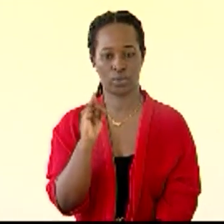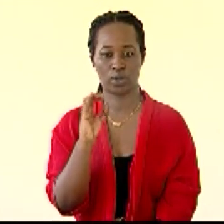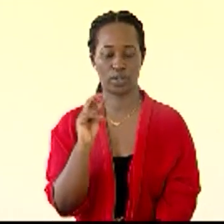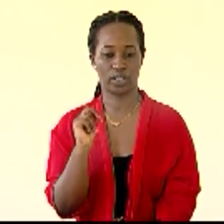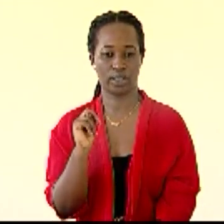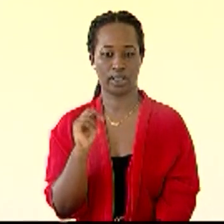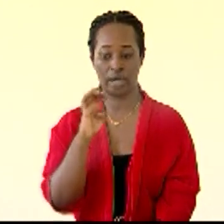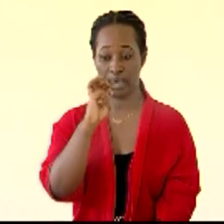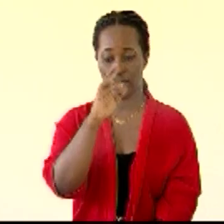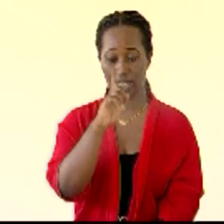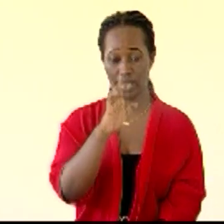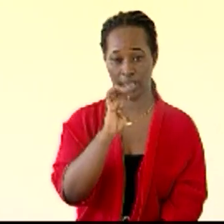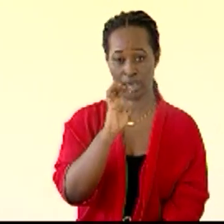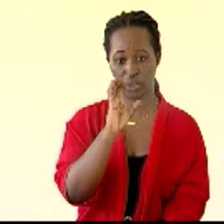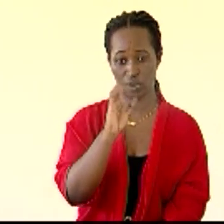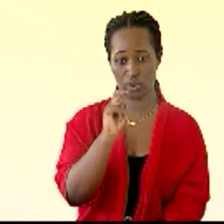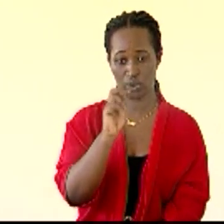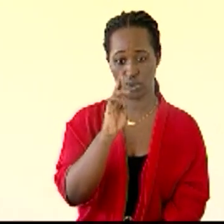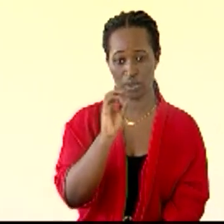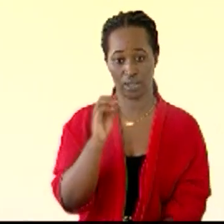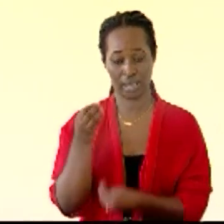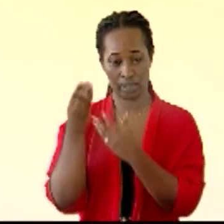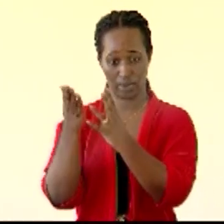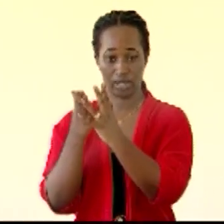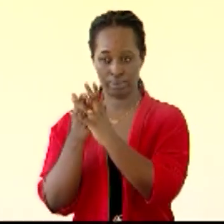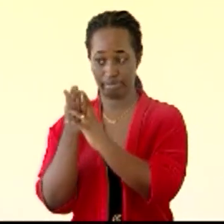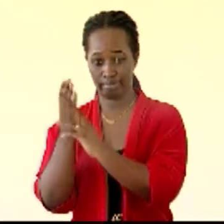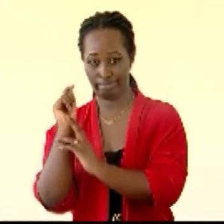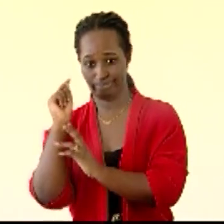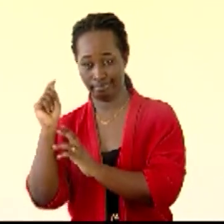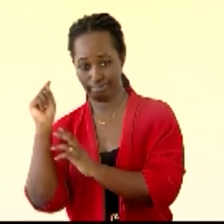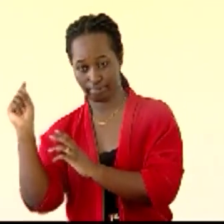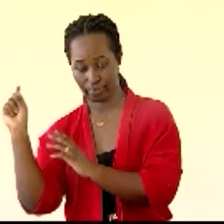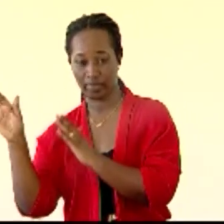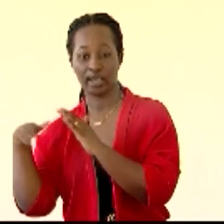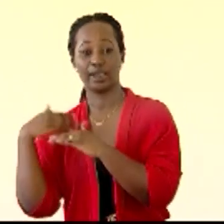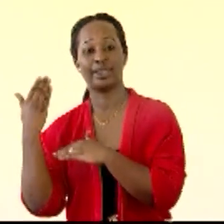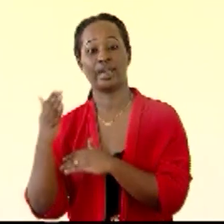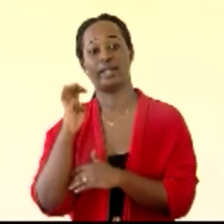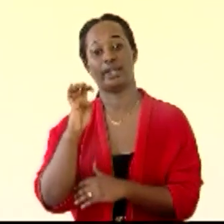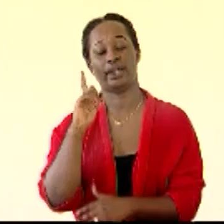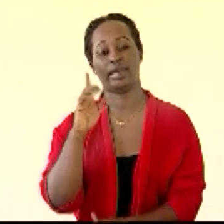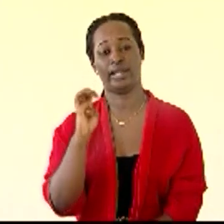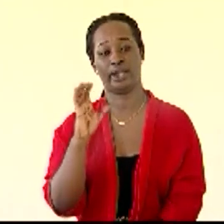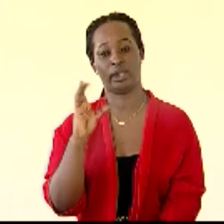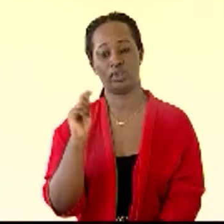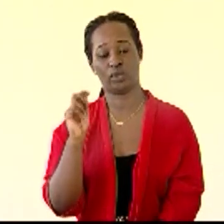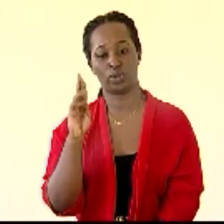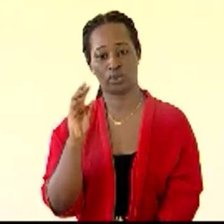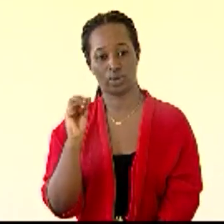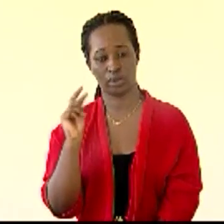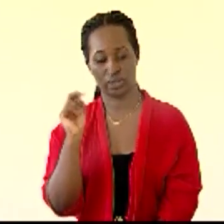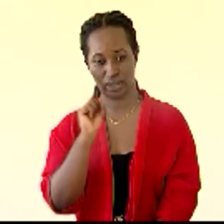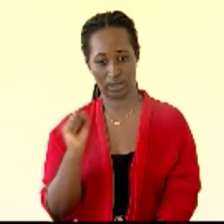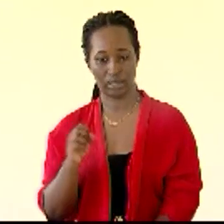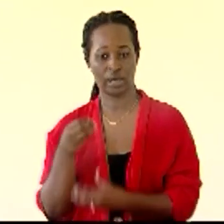the BCF system, passed on for system 1, and then with low energy, the electrons reduce in a deep H